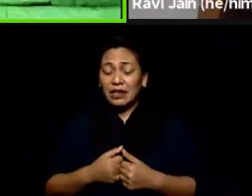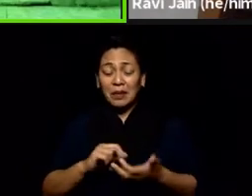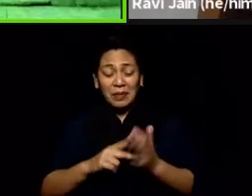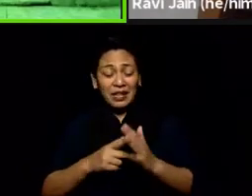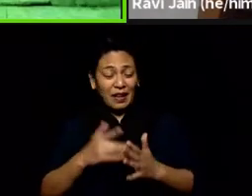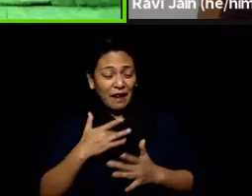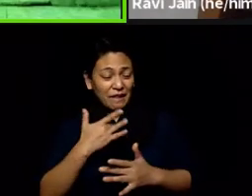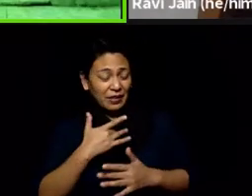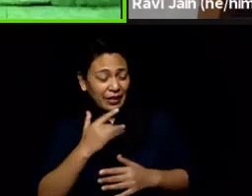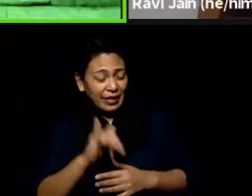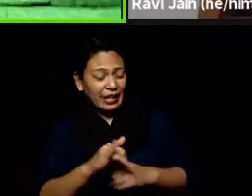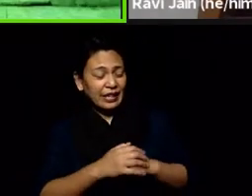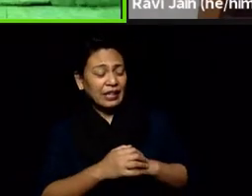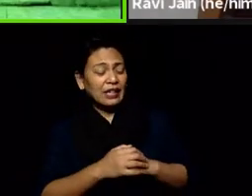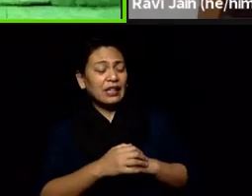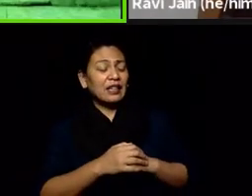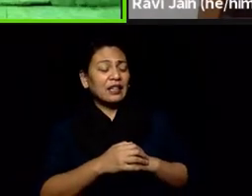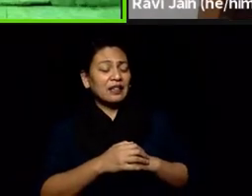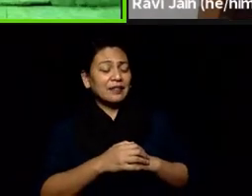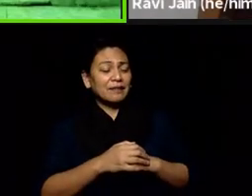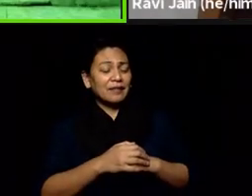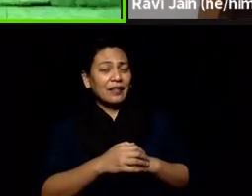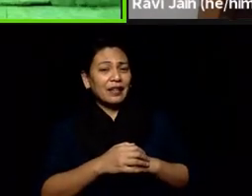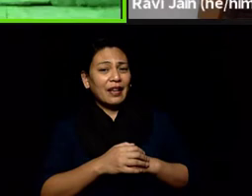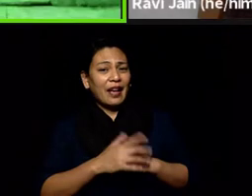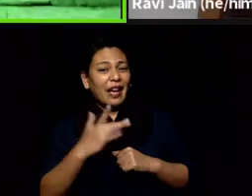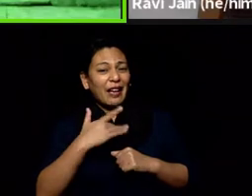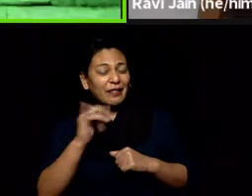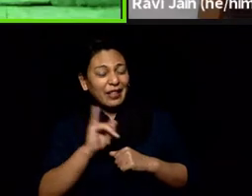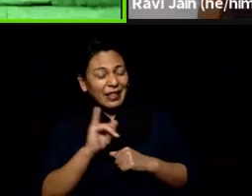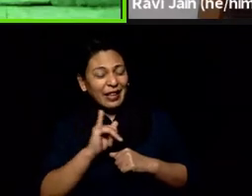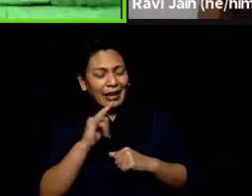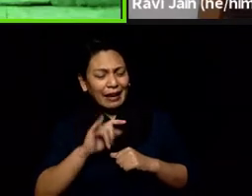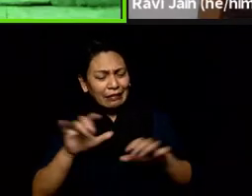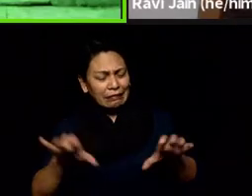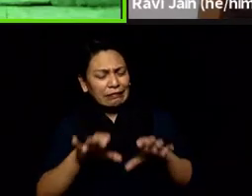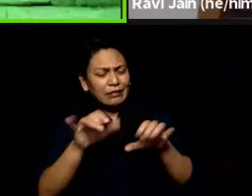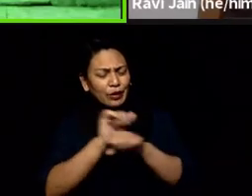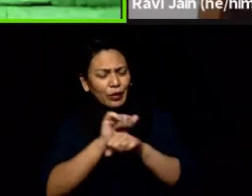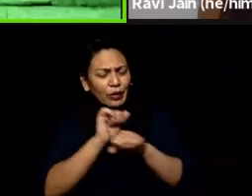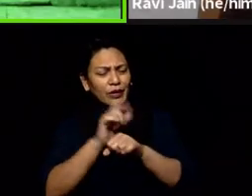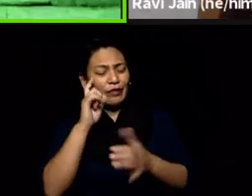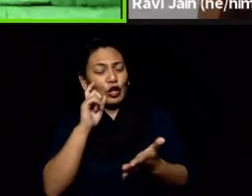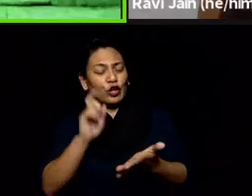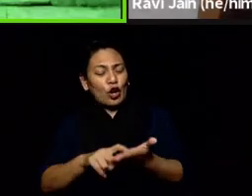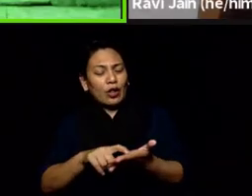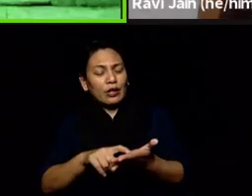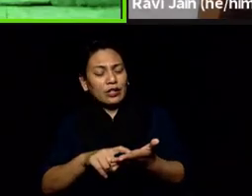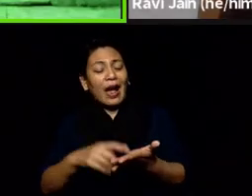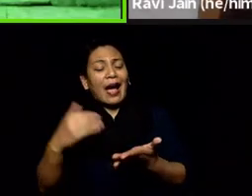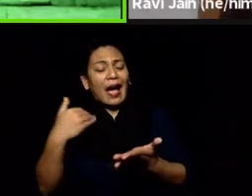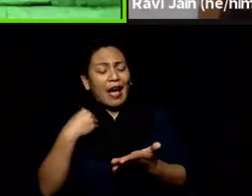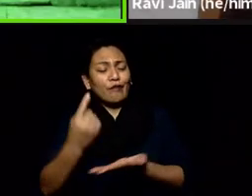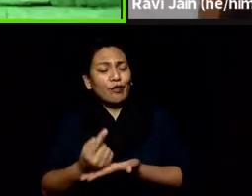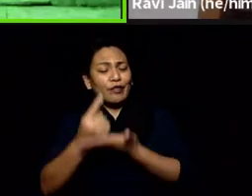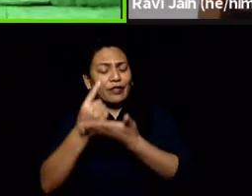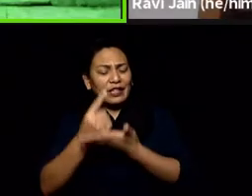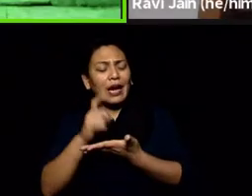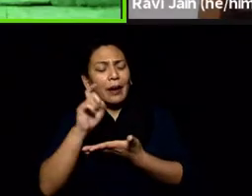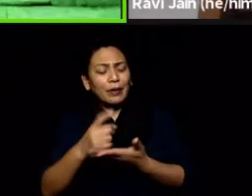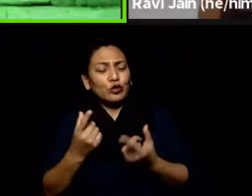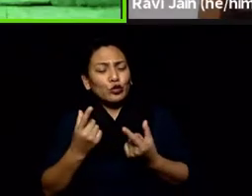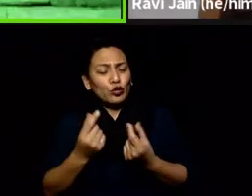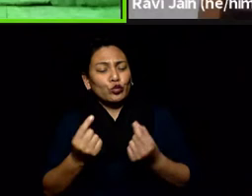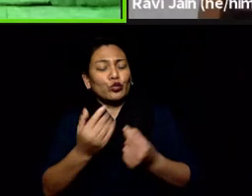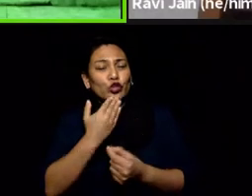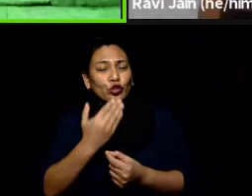means I have to, personally, I feel that I have to work to acknowledge that and to do what I can to do good, or as I like